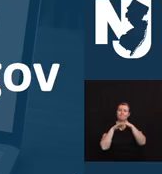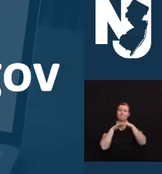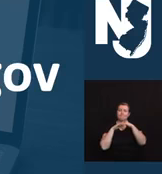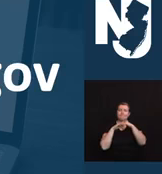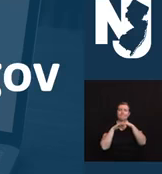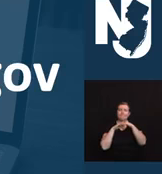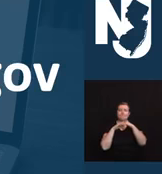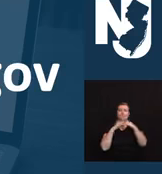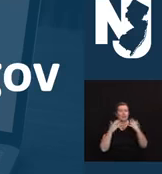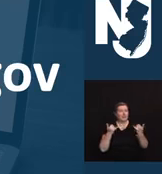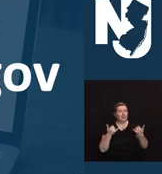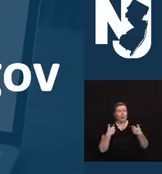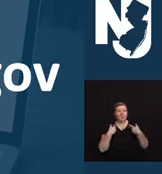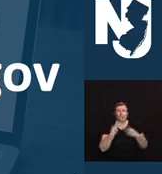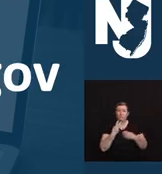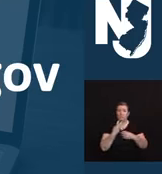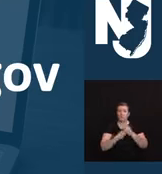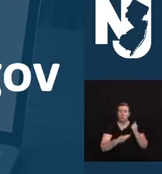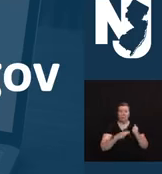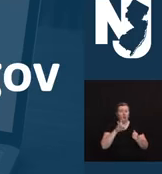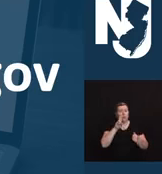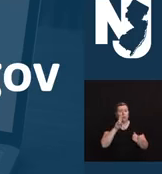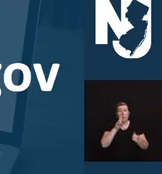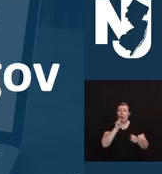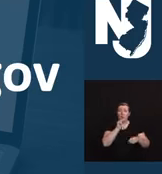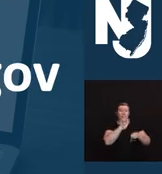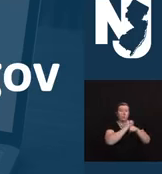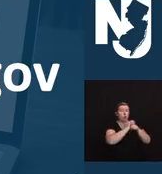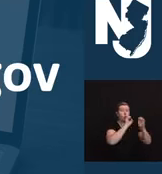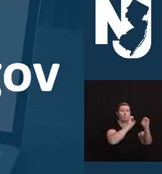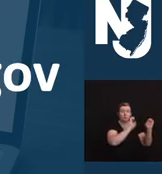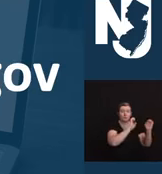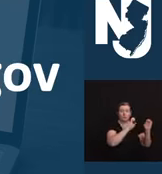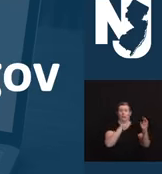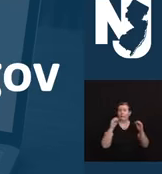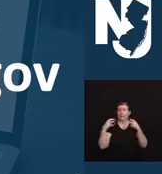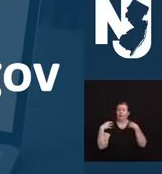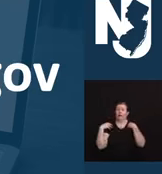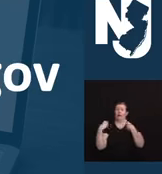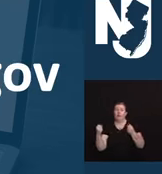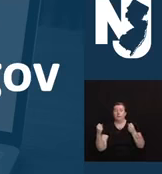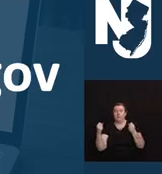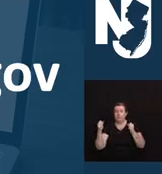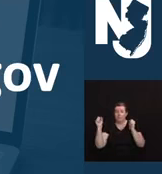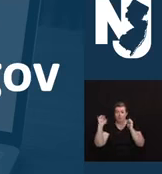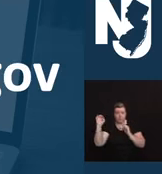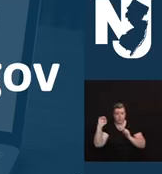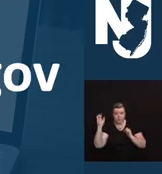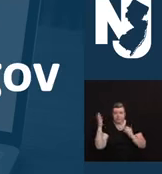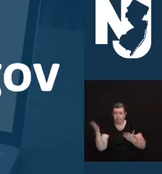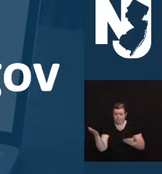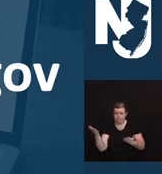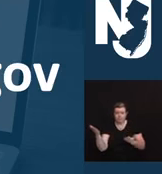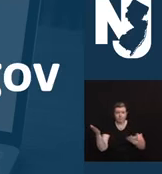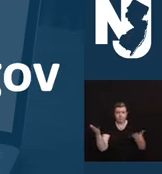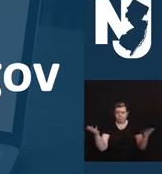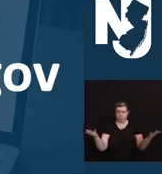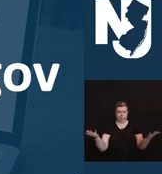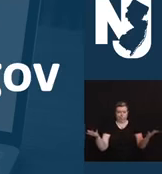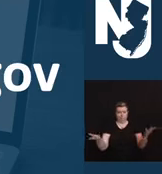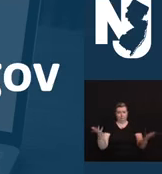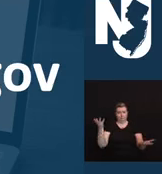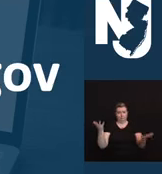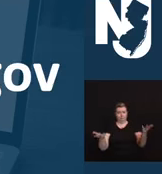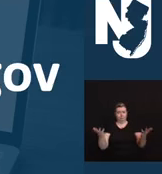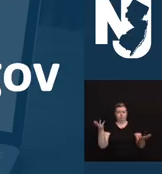care and an unemployment crisis, it would be beyond cruel to see them cut out. The House